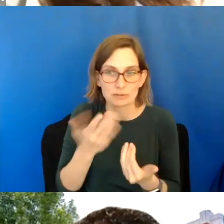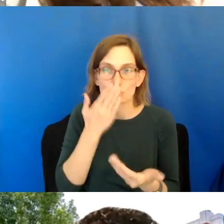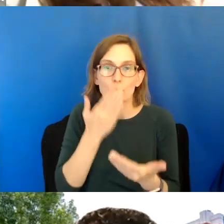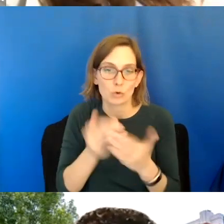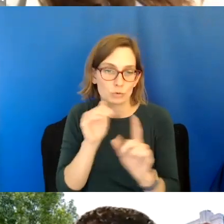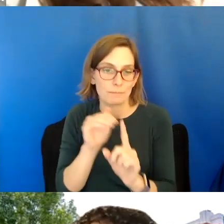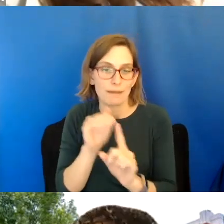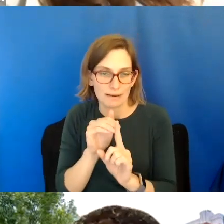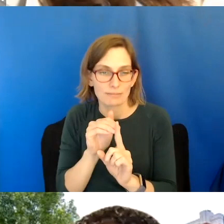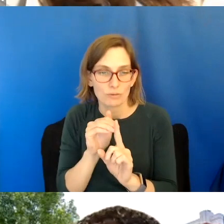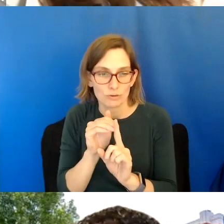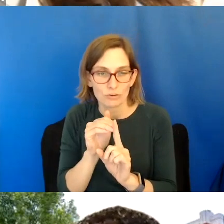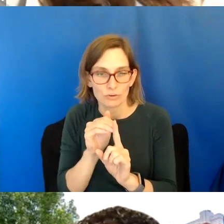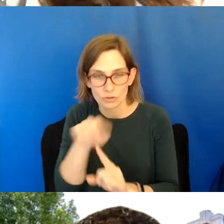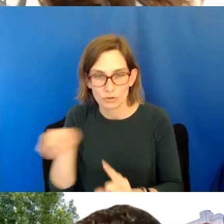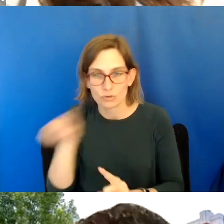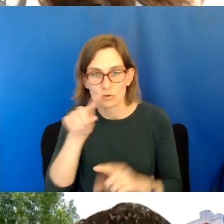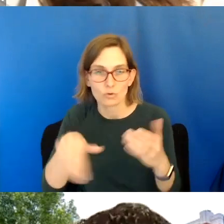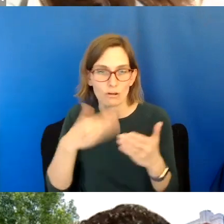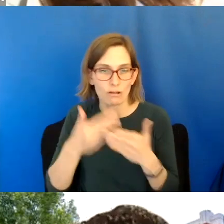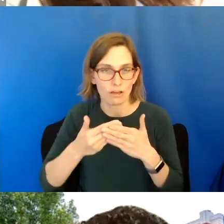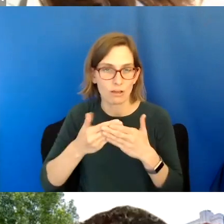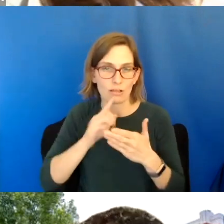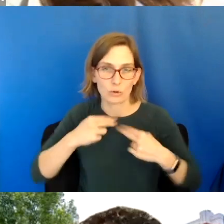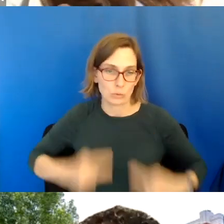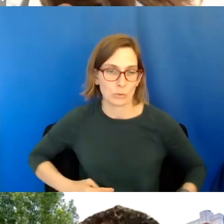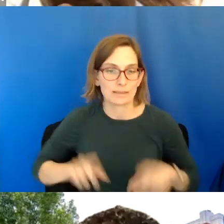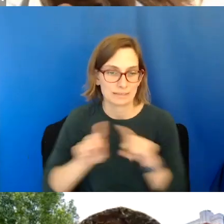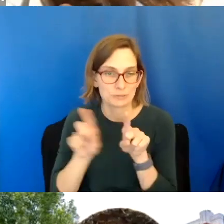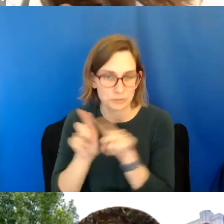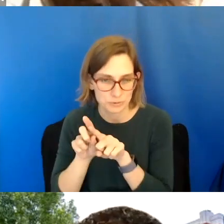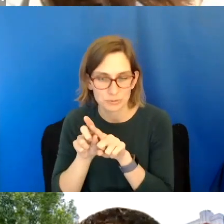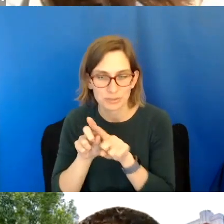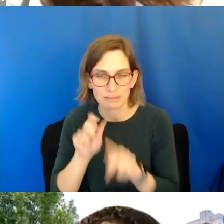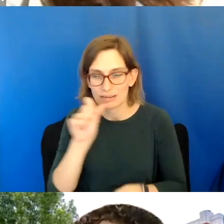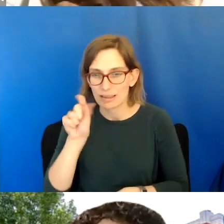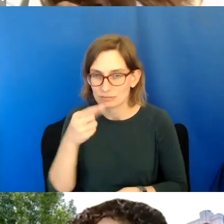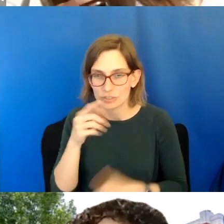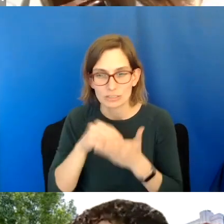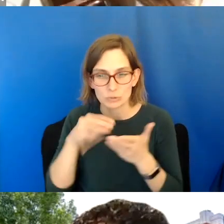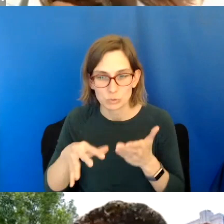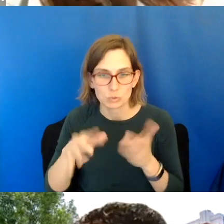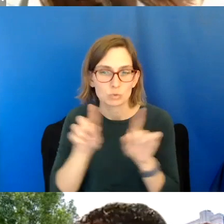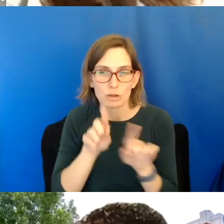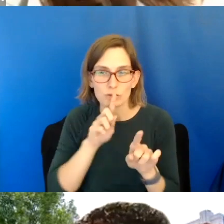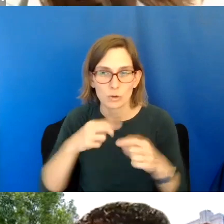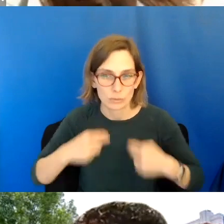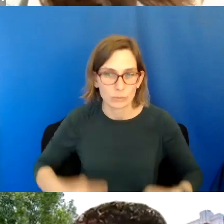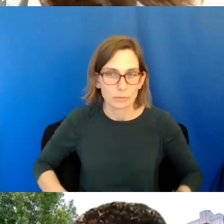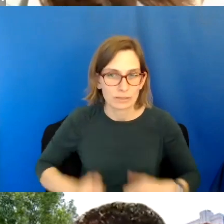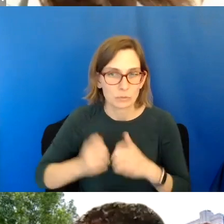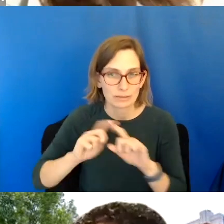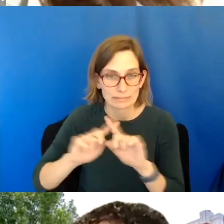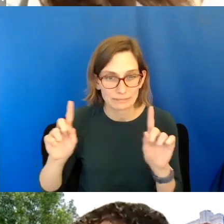that you all are human beings as well. You're not just students, you're also human beings with different